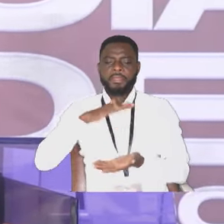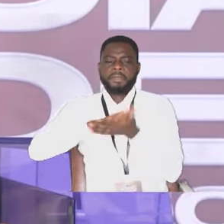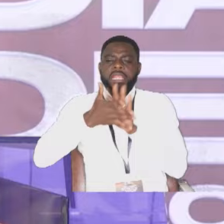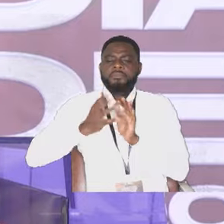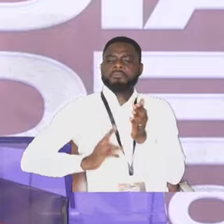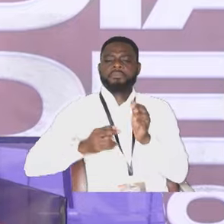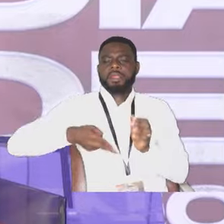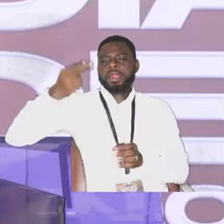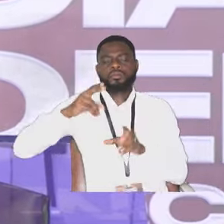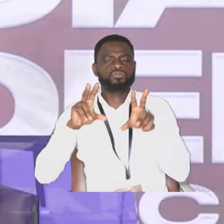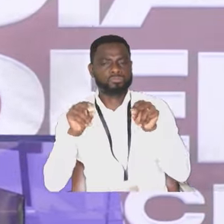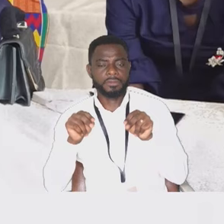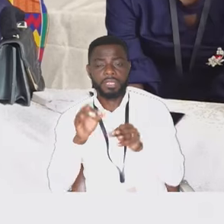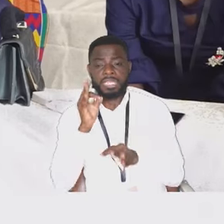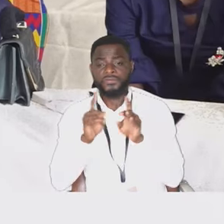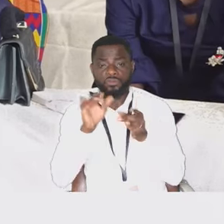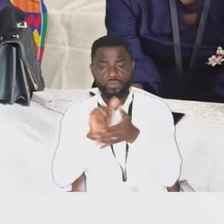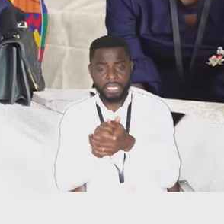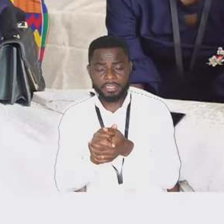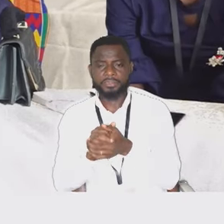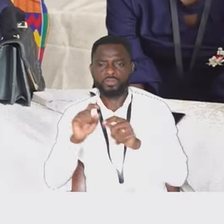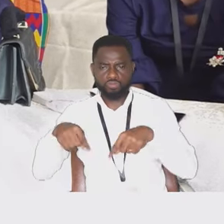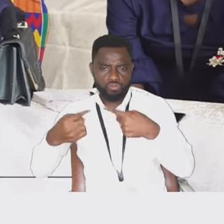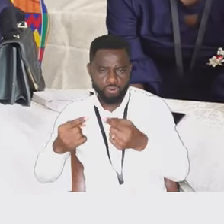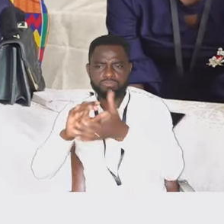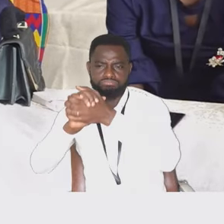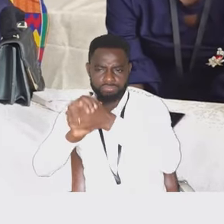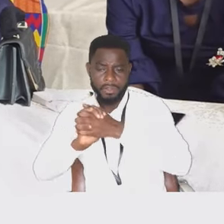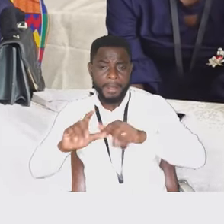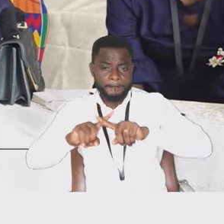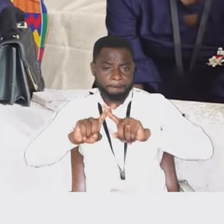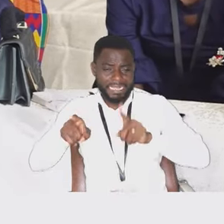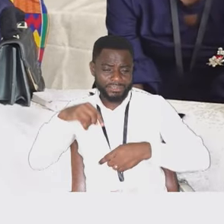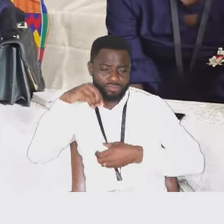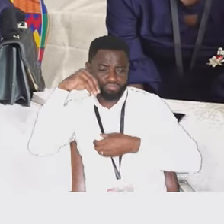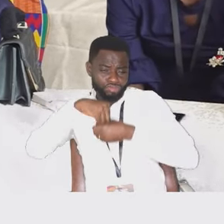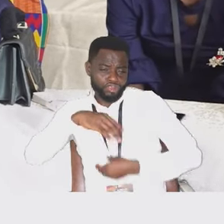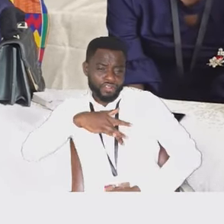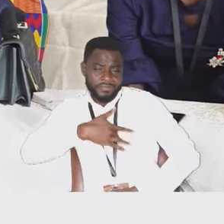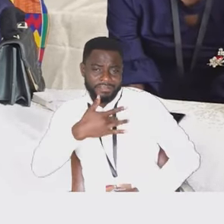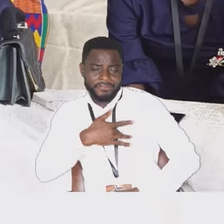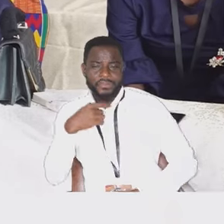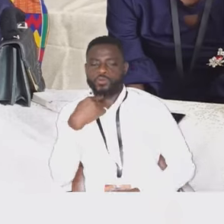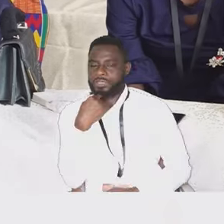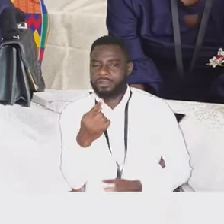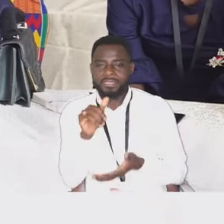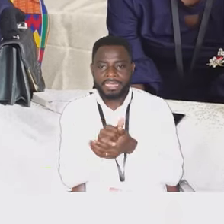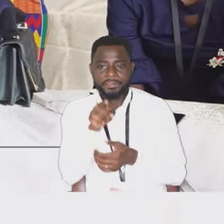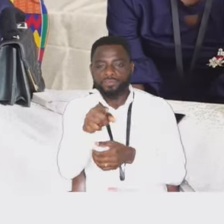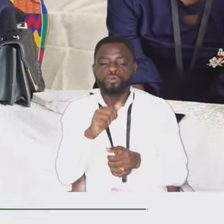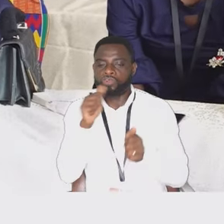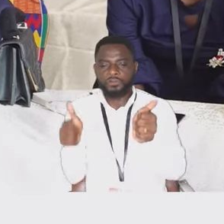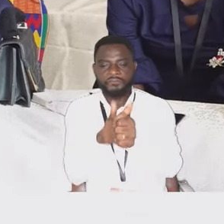you do that, you may go there for you to be congratulated. But your conscience will tell you that you did not abide by